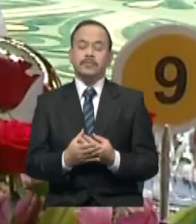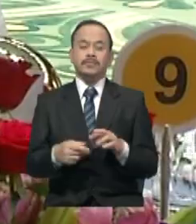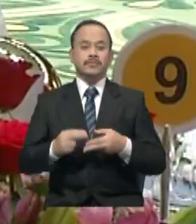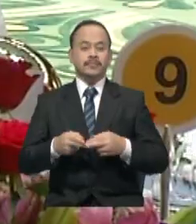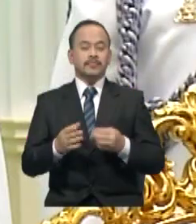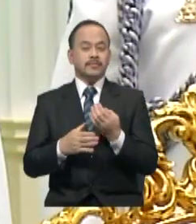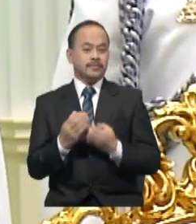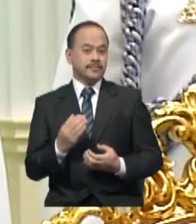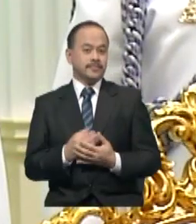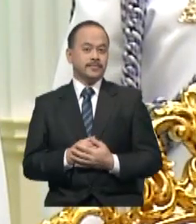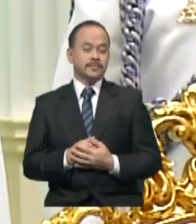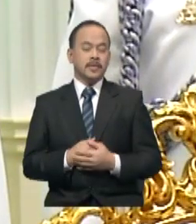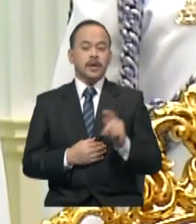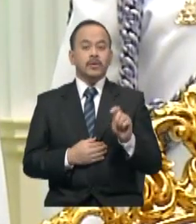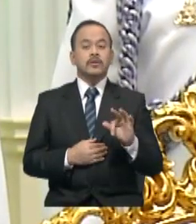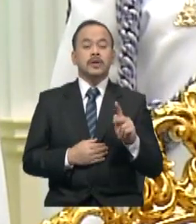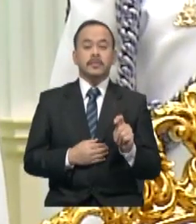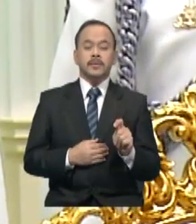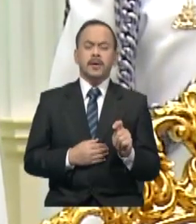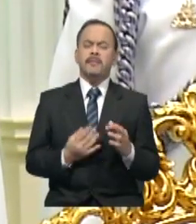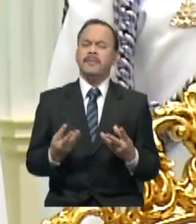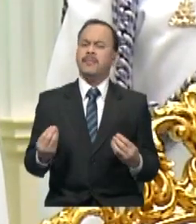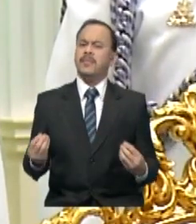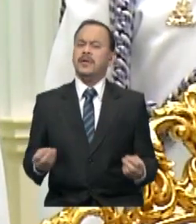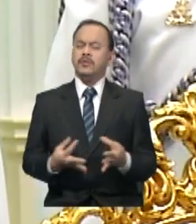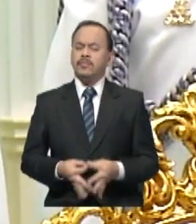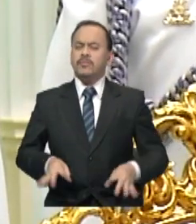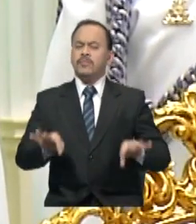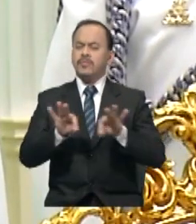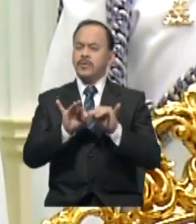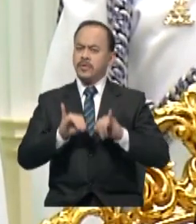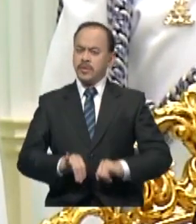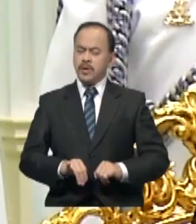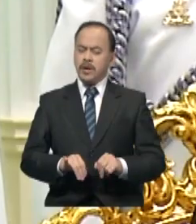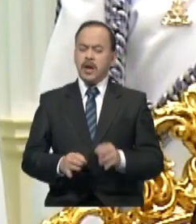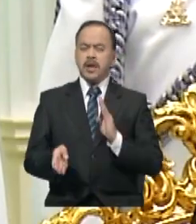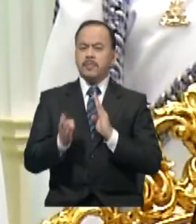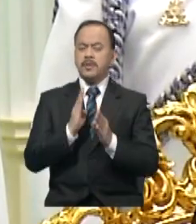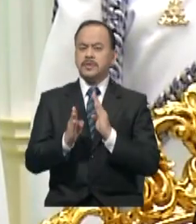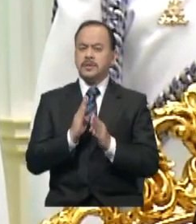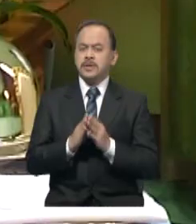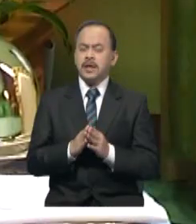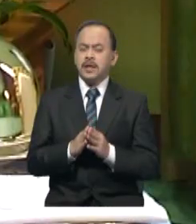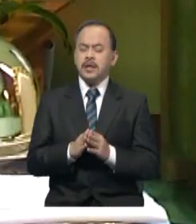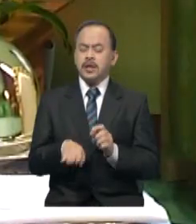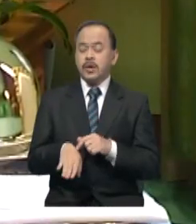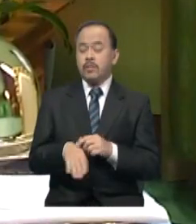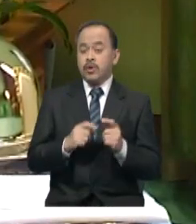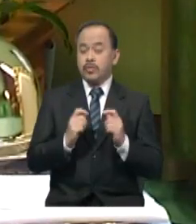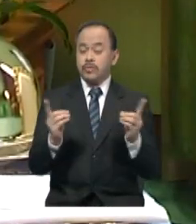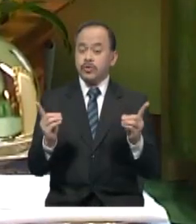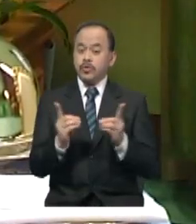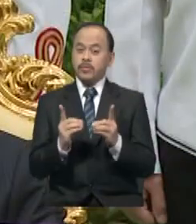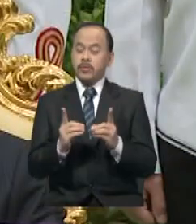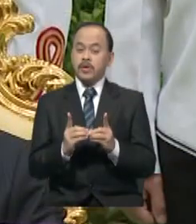Menurut Tuan Yang terutama, pelbagai isu penting untuk rakyat kedua-dua negara dibincangkan semasa perjumpaan dengan